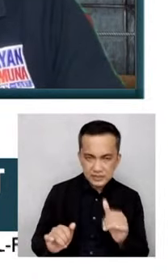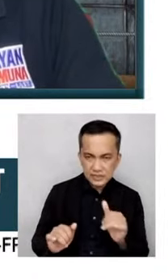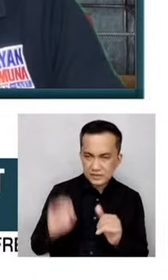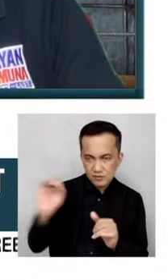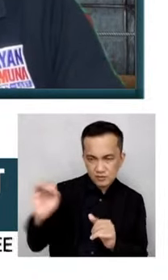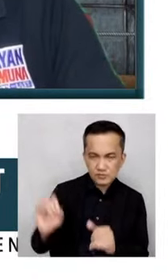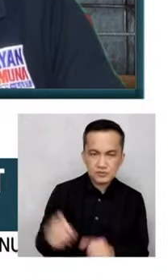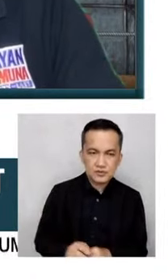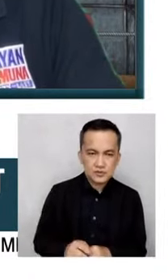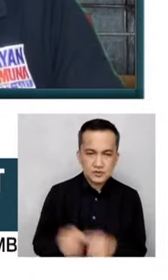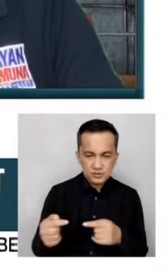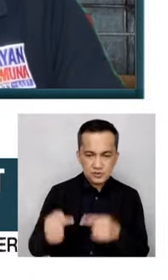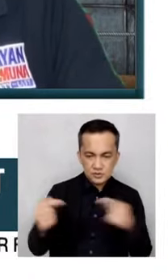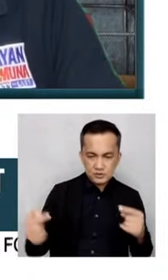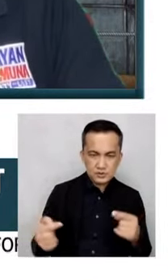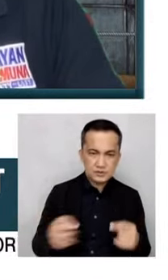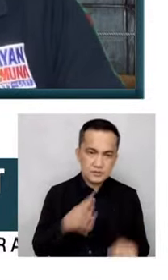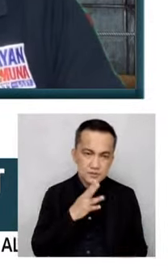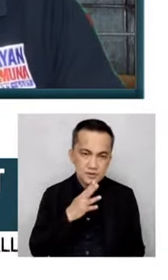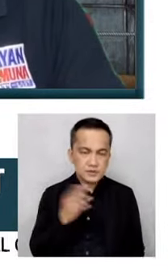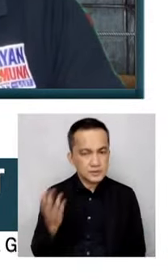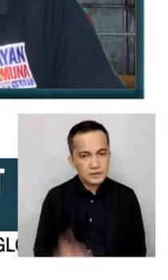is counter to what they're saying.